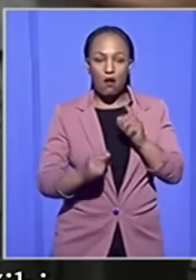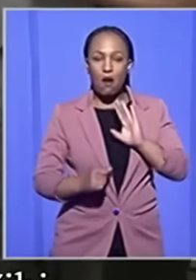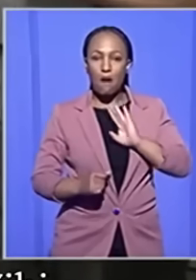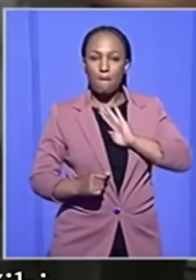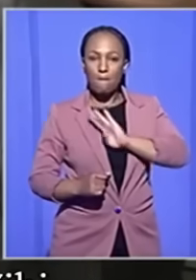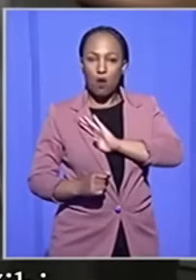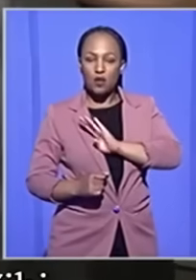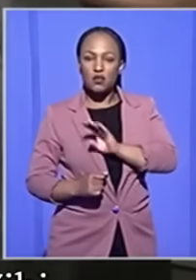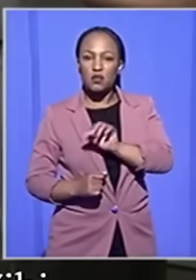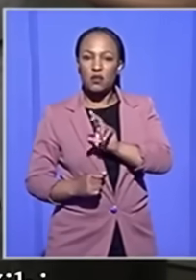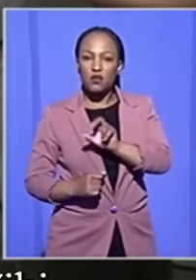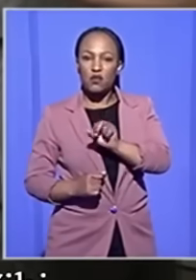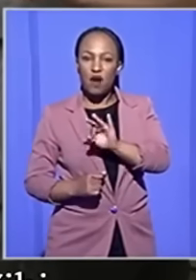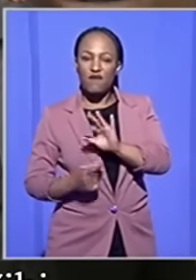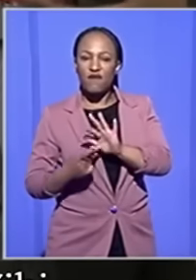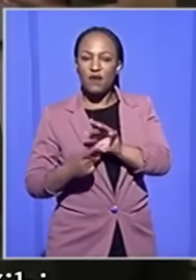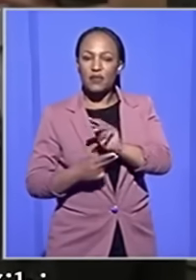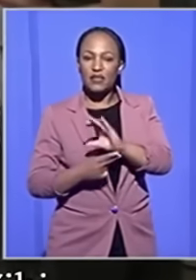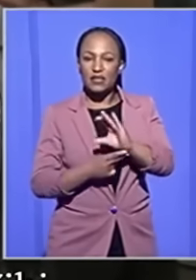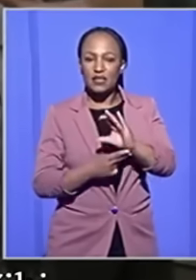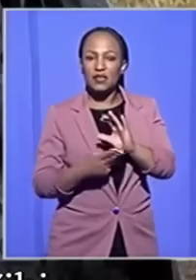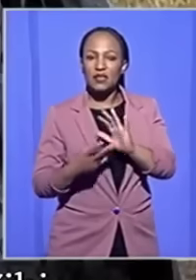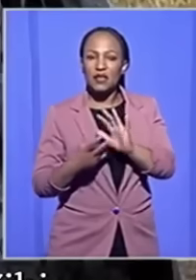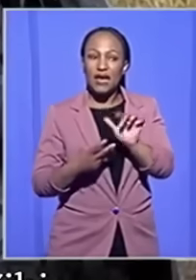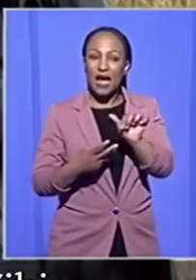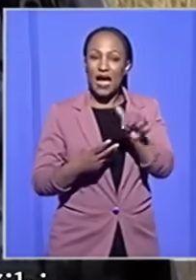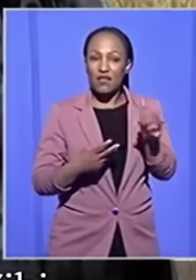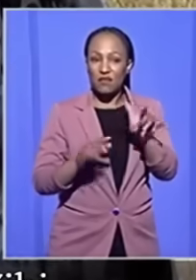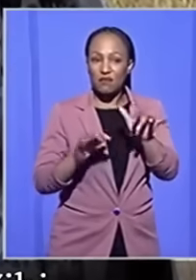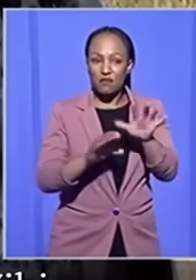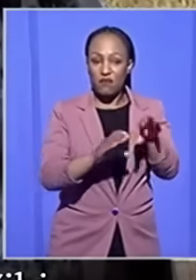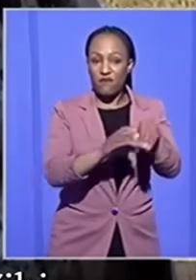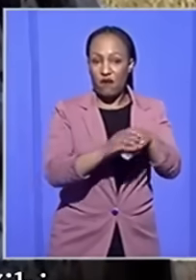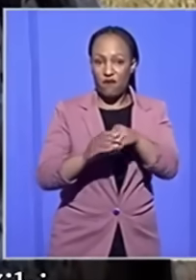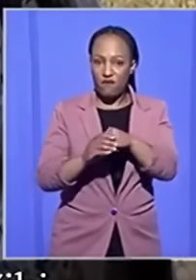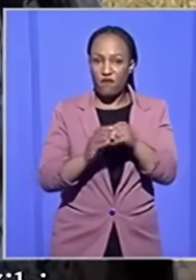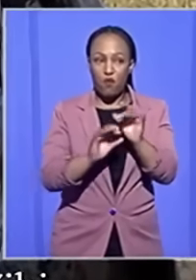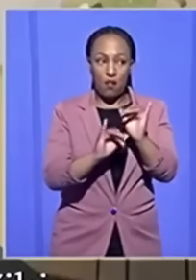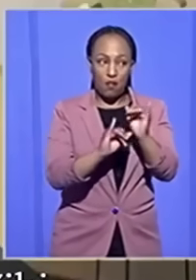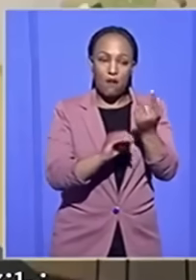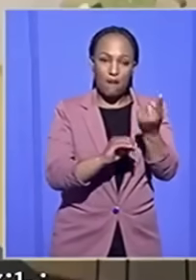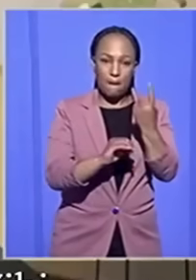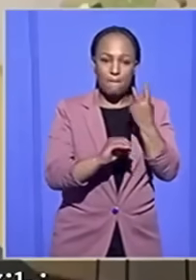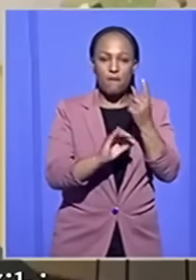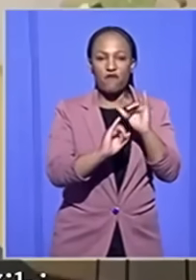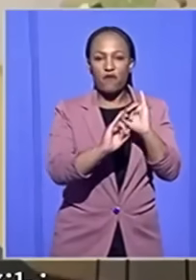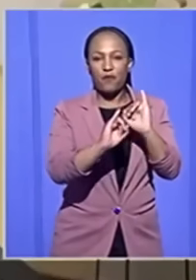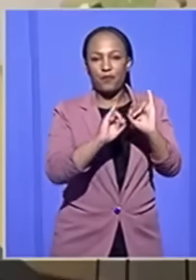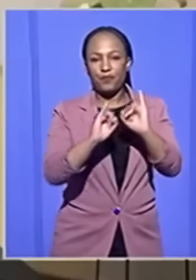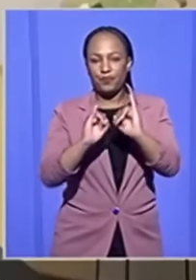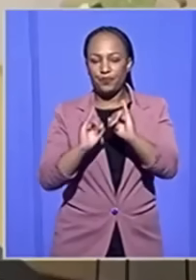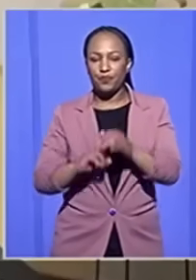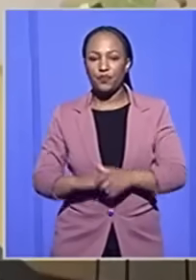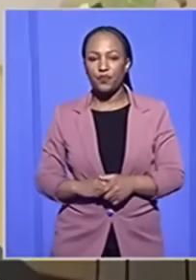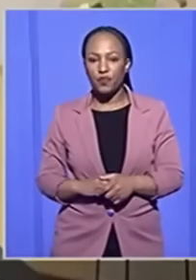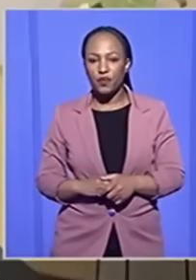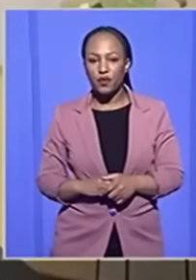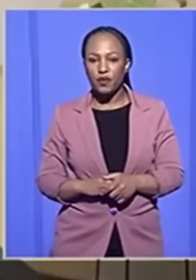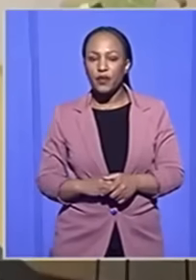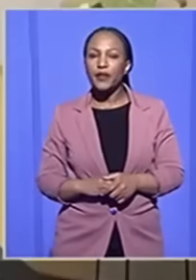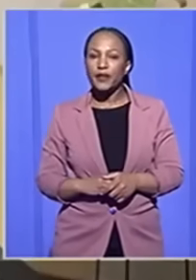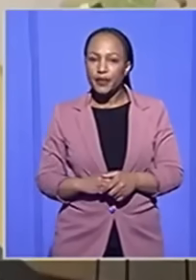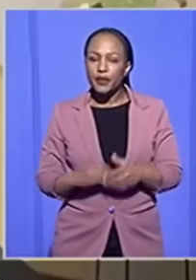RAF, bakhuduthamaga ga mmogo le banna le seabe ba ba amegang. Standing Committee on Public Accounts has noted the dissolution